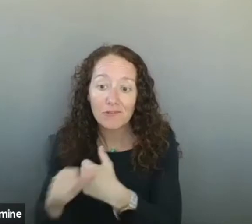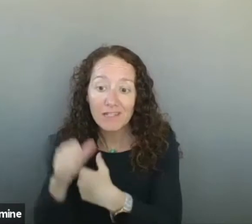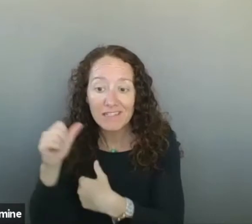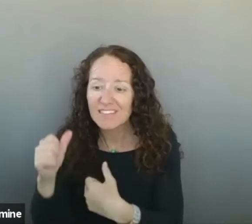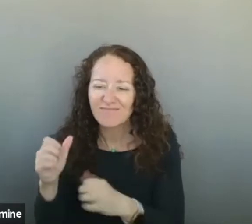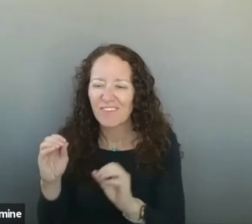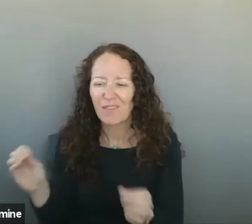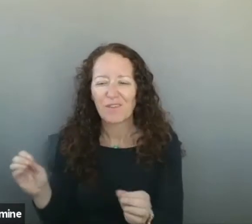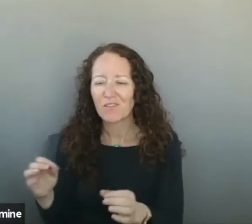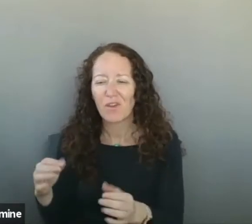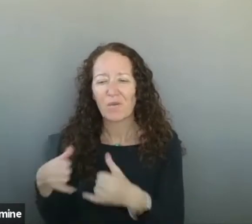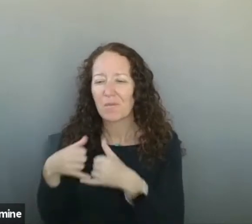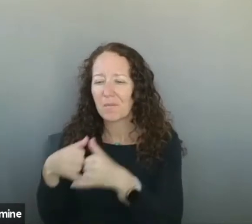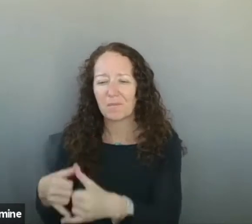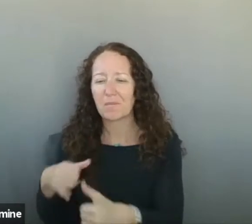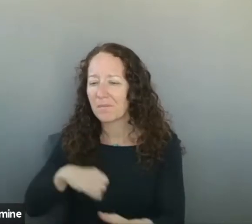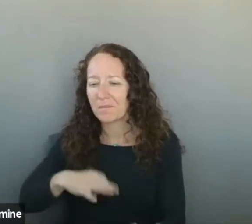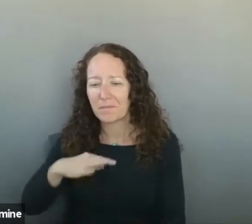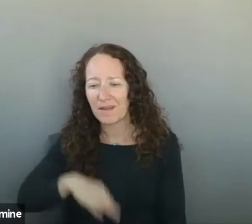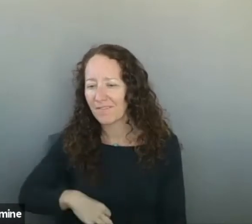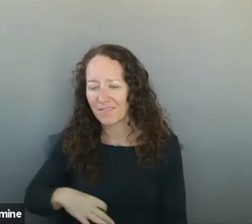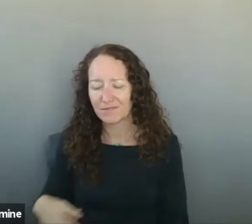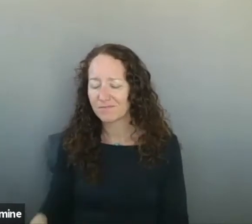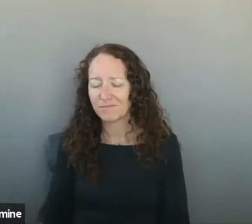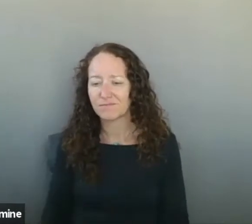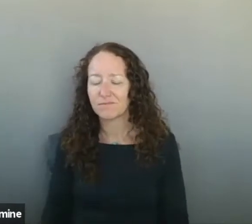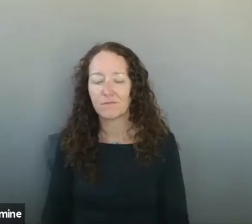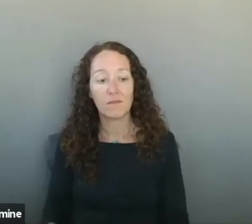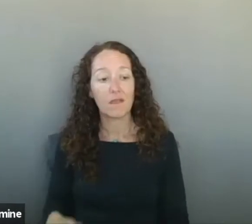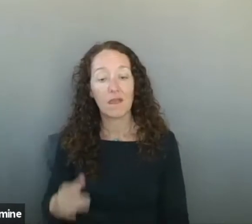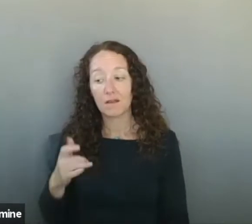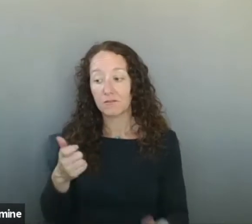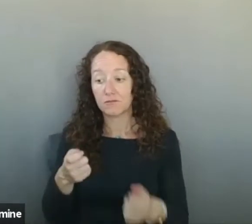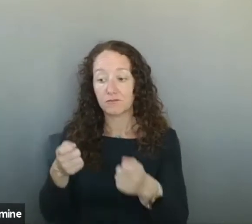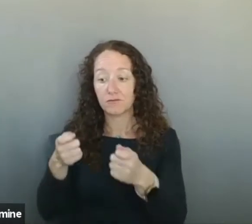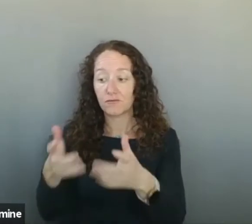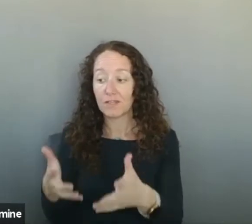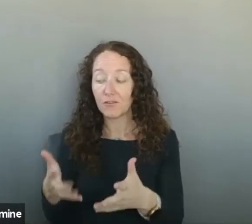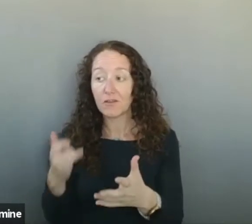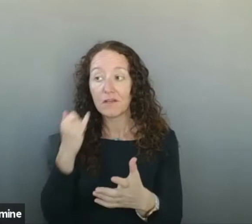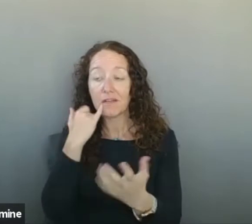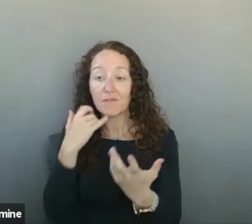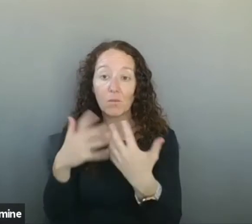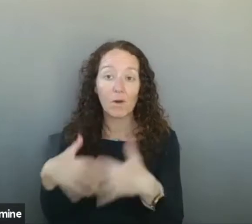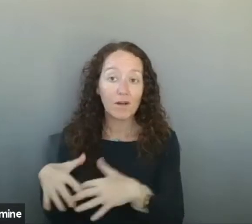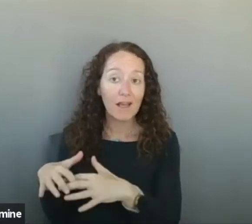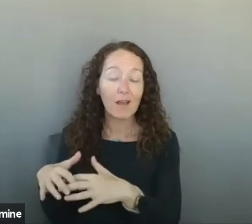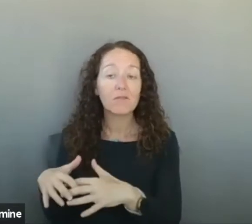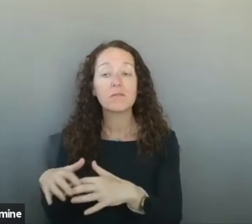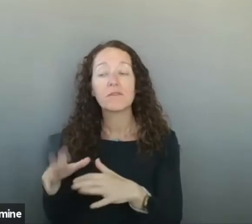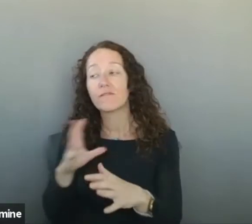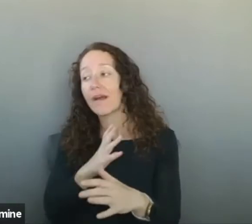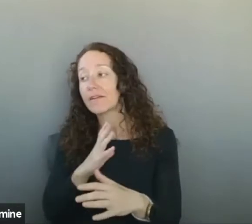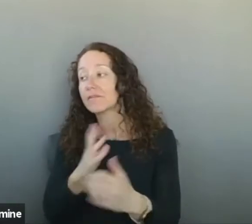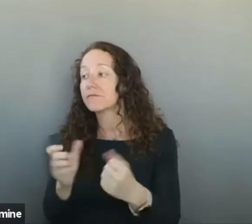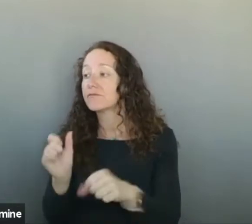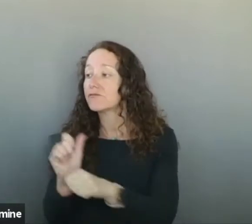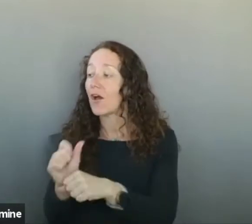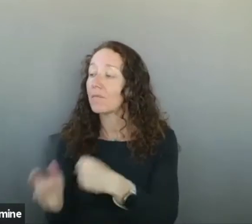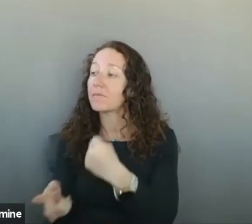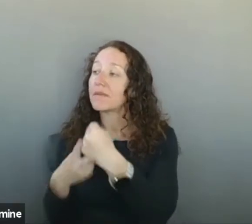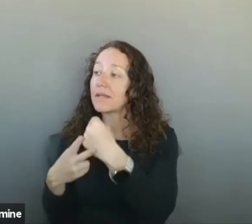something innovative. If it works out, great. You get to keep your job, the same salary. If it doesn't work out, you lose your job. So